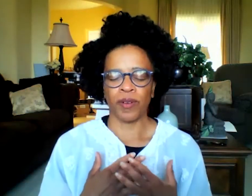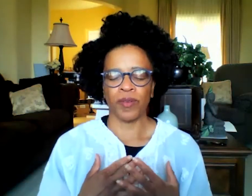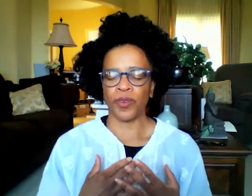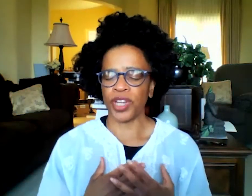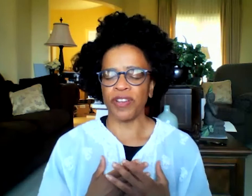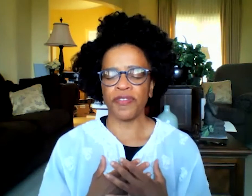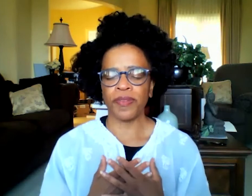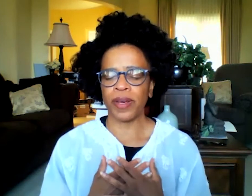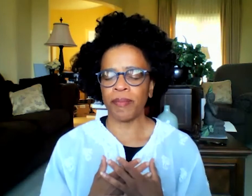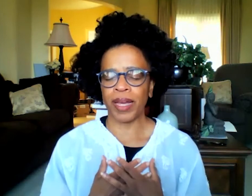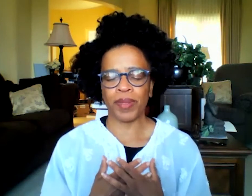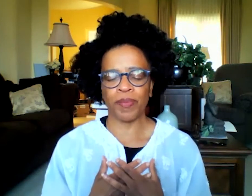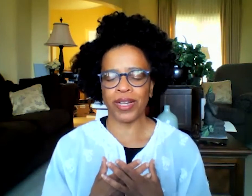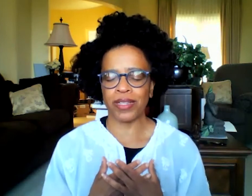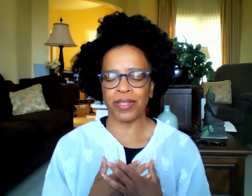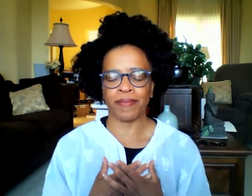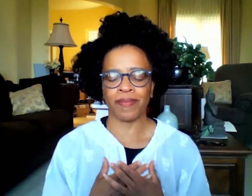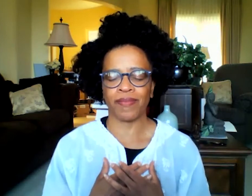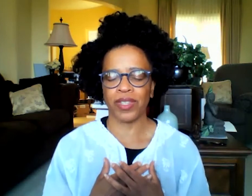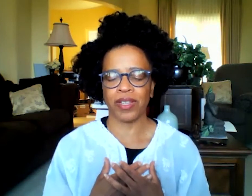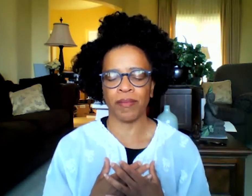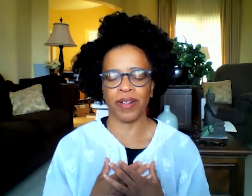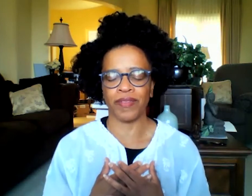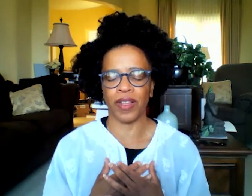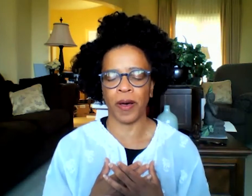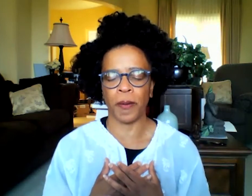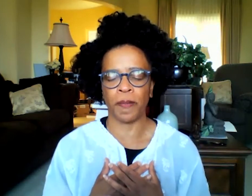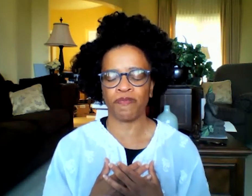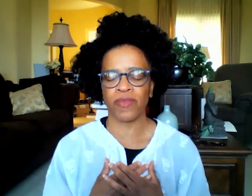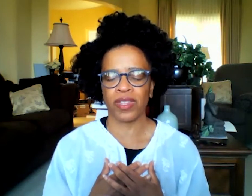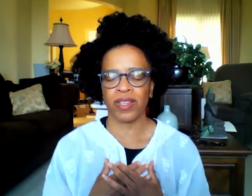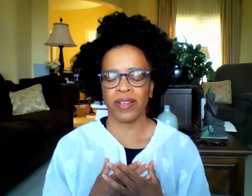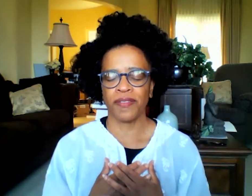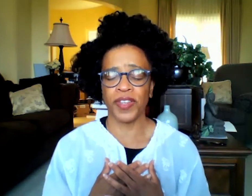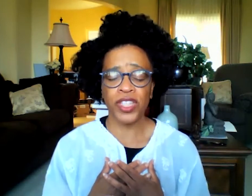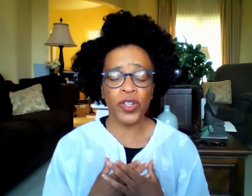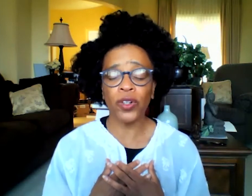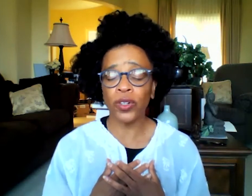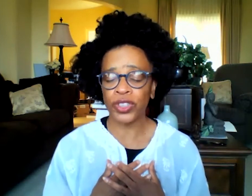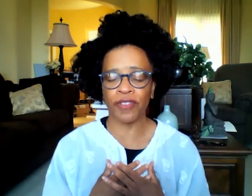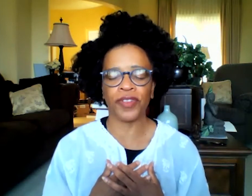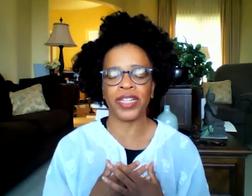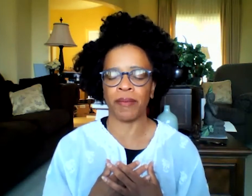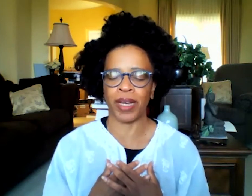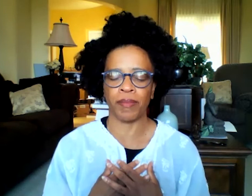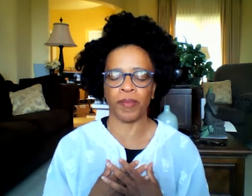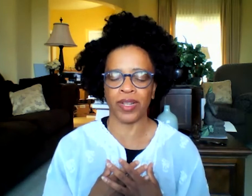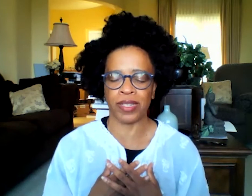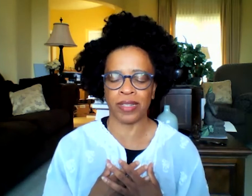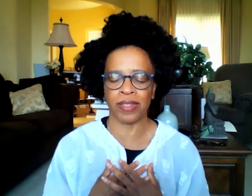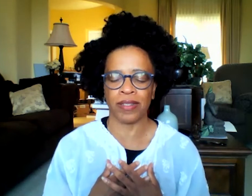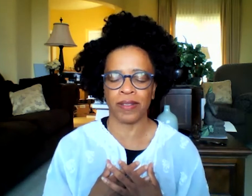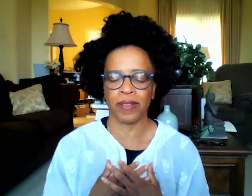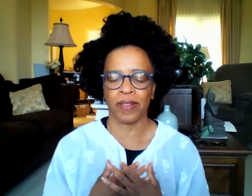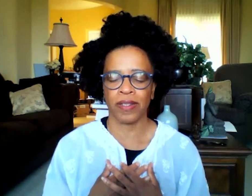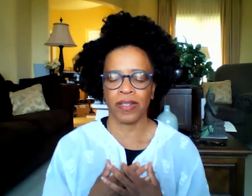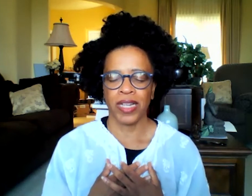some of the grief that might be present, some of the physical suffering that might be